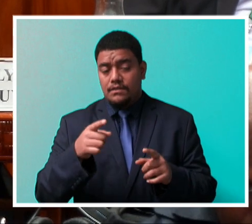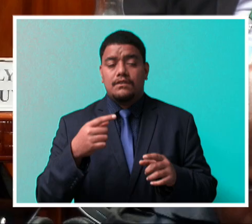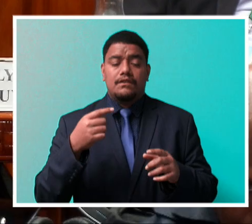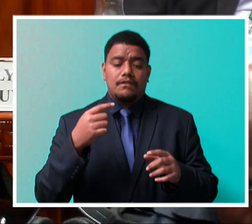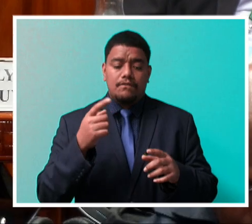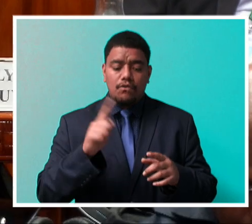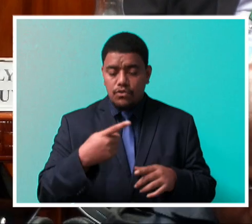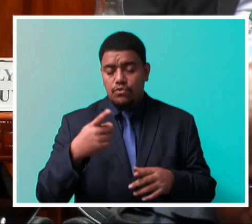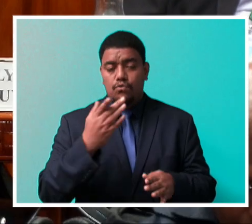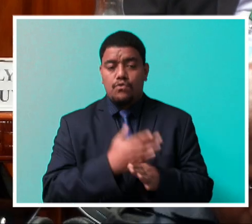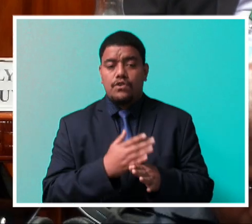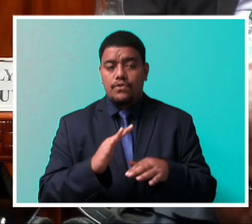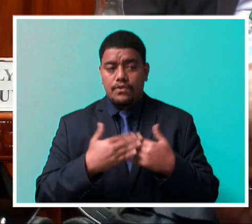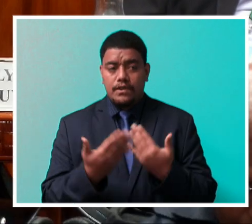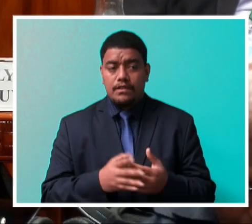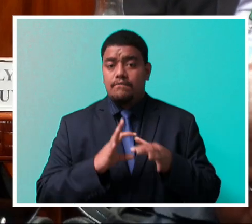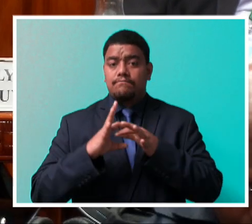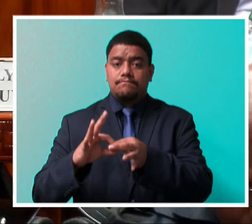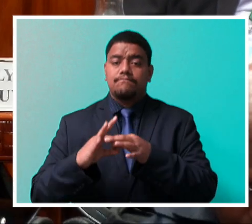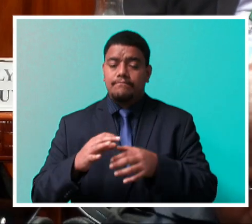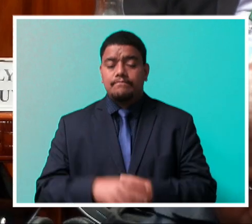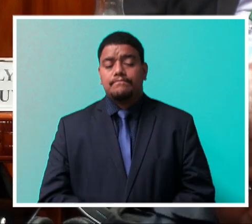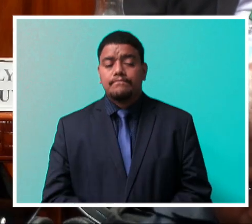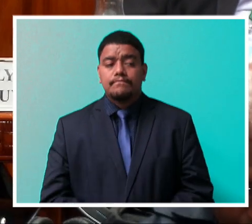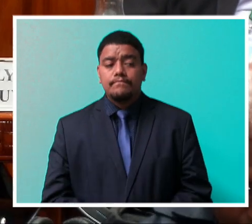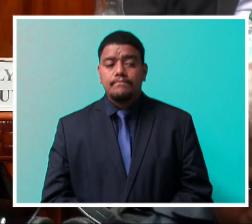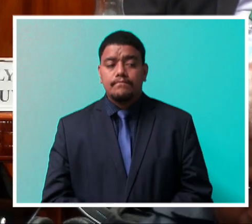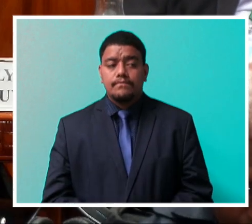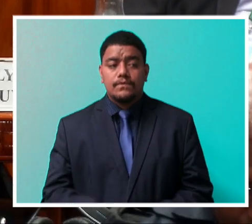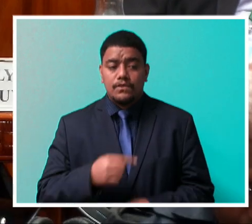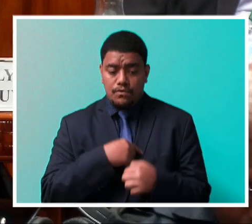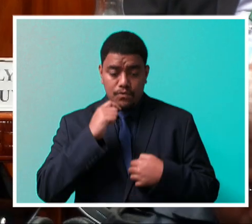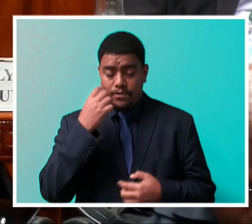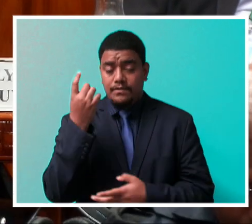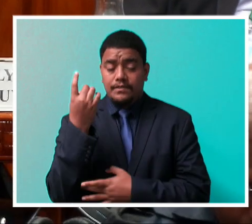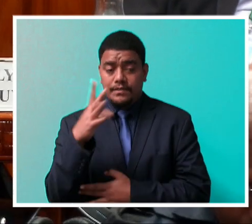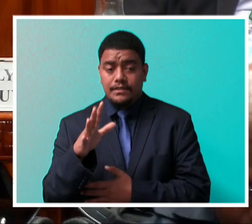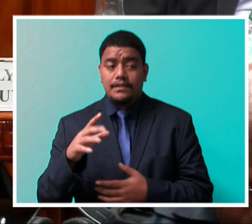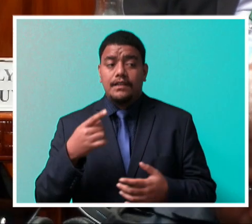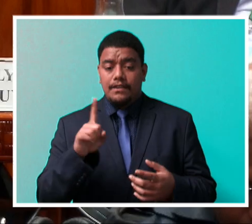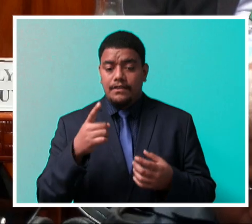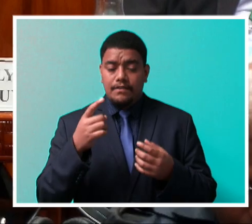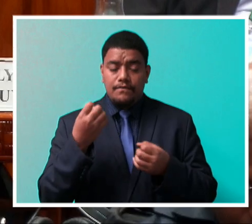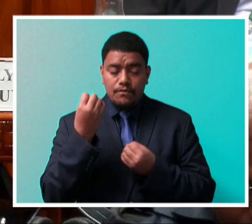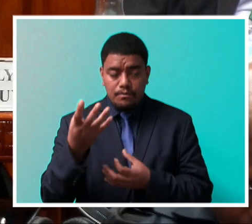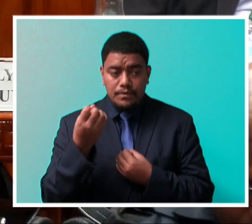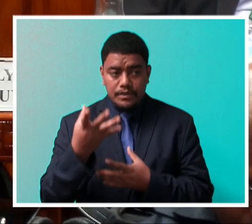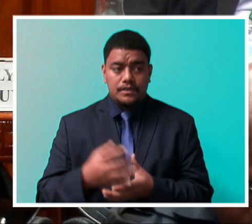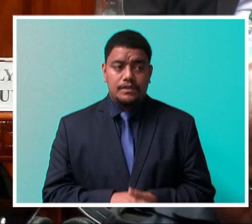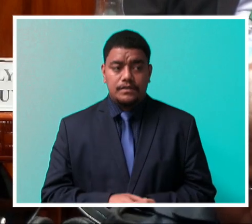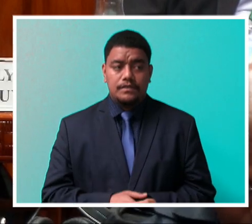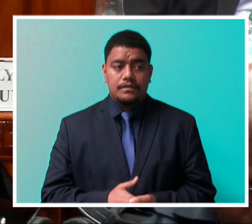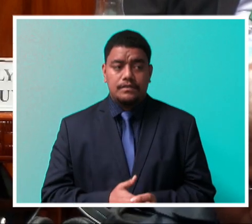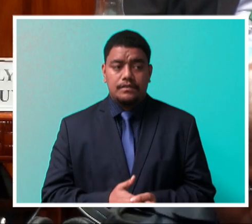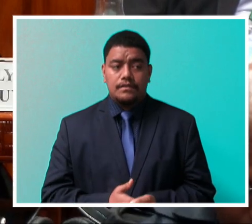aviation bill. We launched public consultations. We're building an independent accident investigation commission, pursuing sustainable aviation